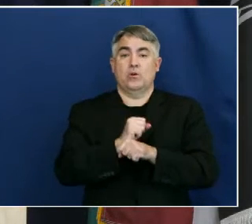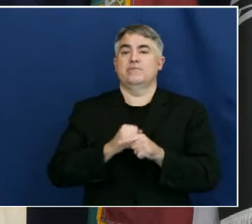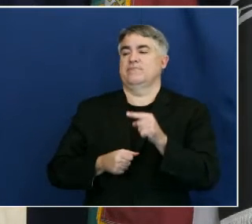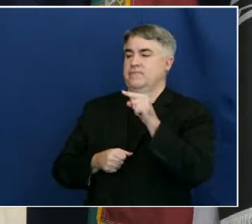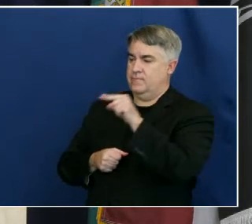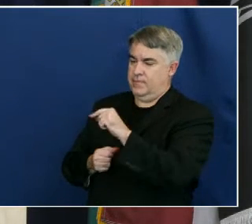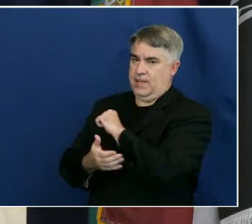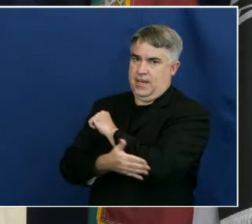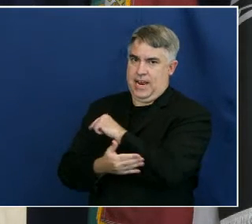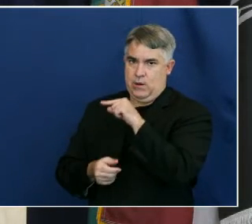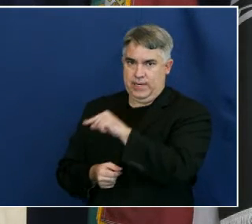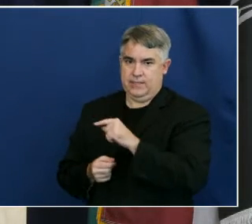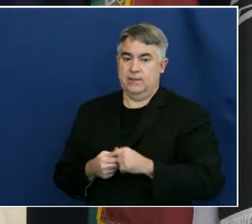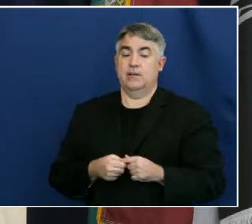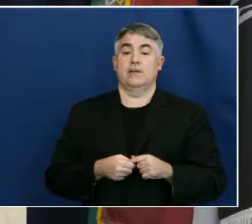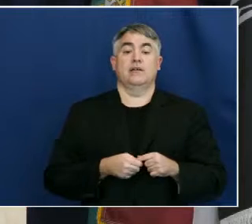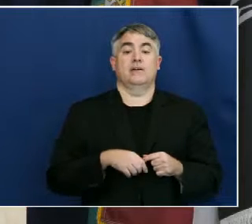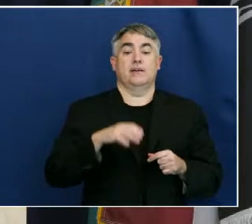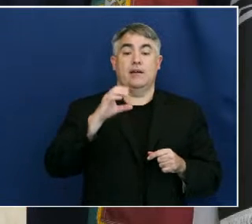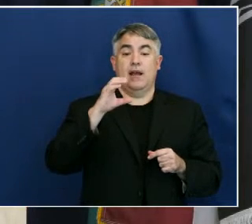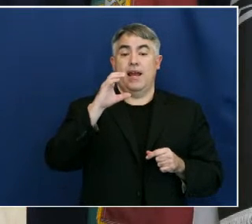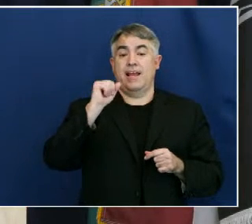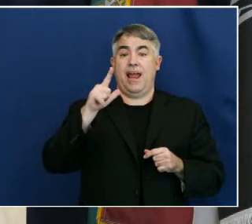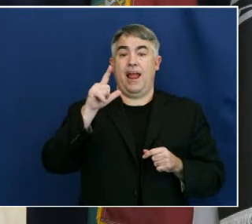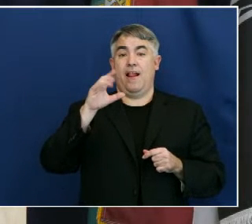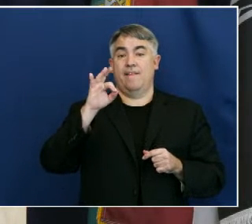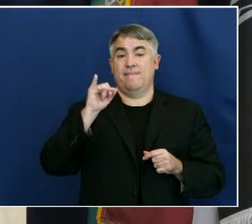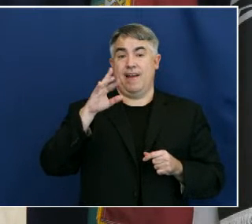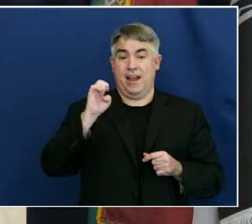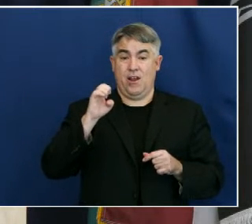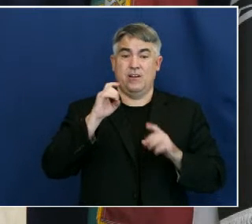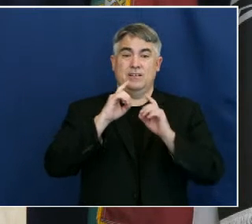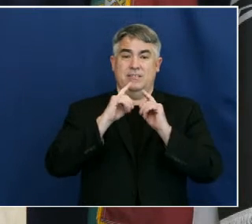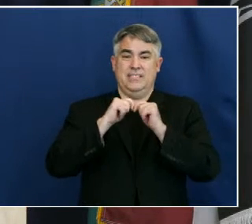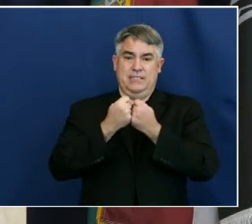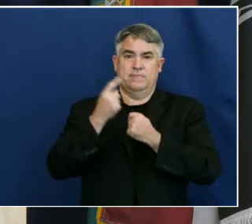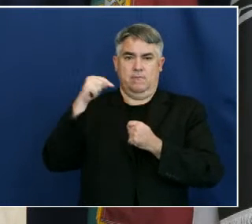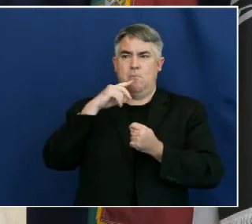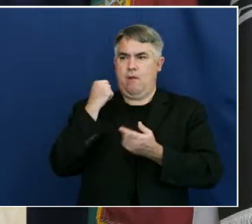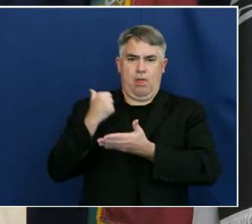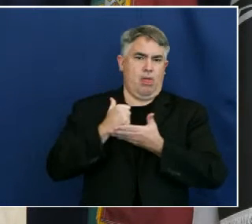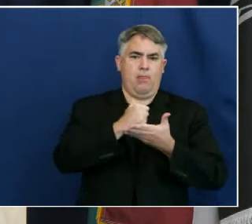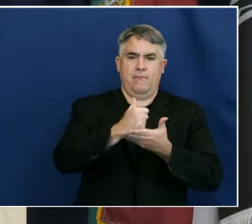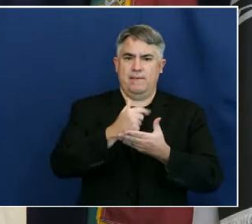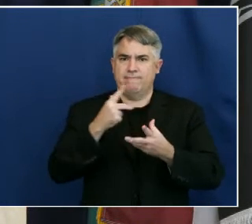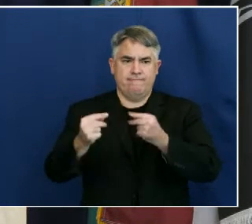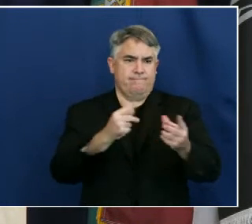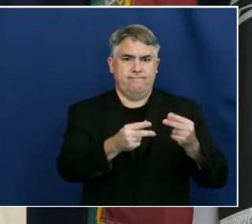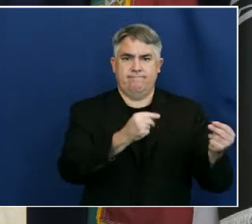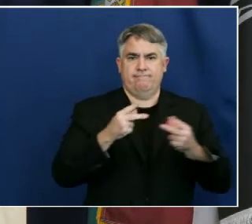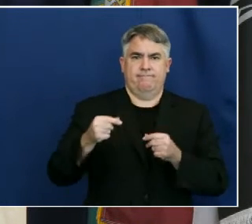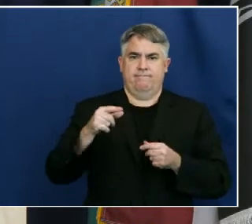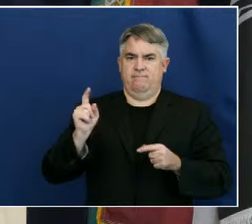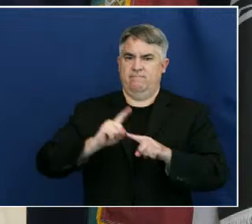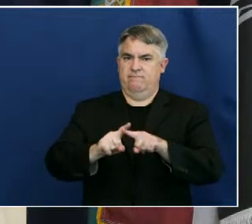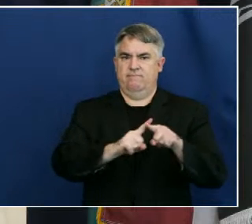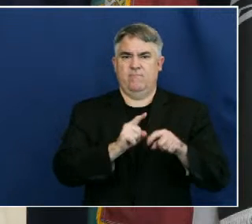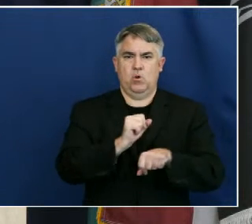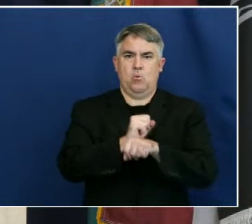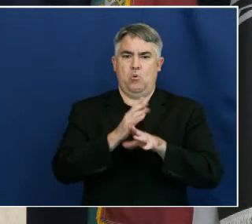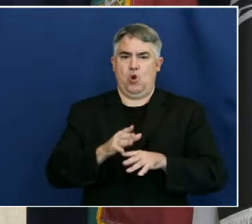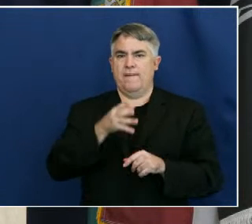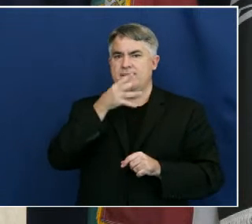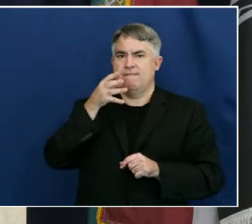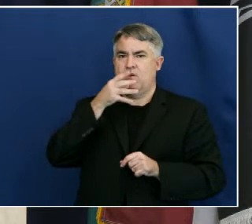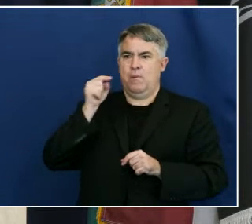CAL FIRE teams for food and ag will be going into the fields to vaccinate our farm workers and trying to reach those communities which are hardest to